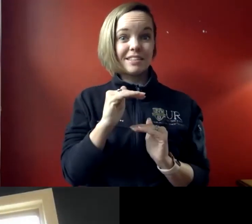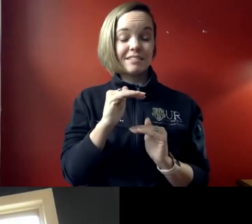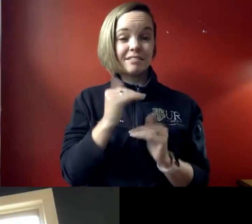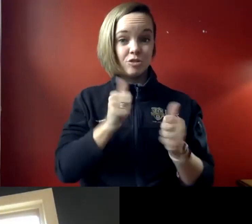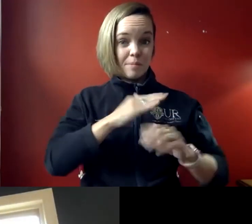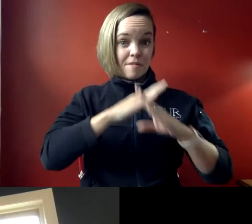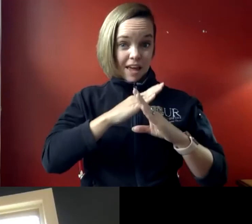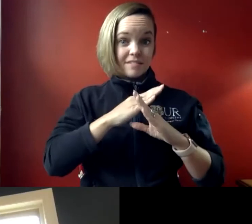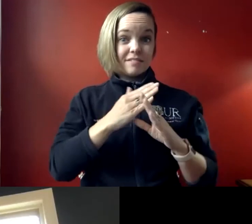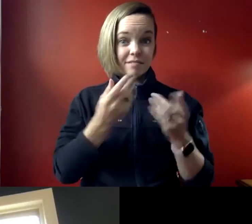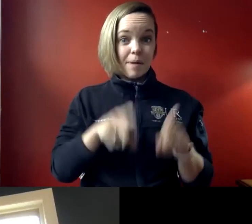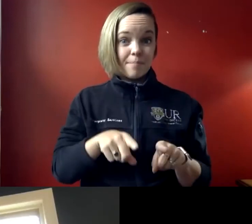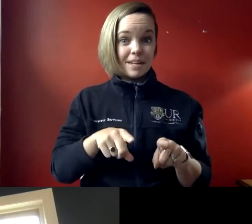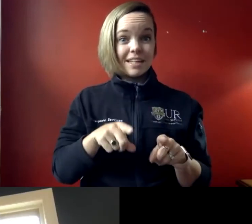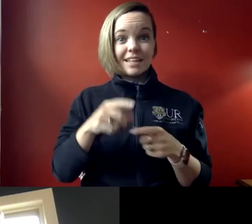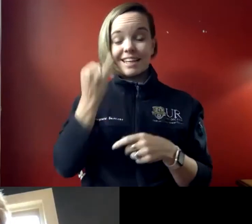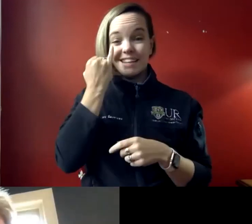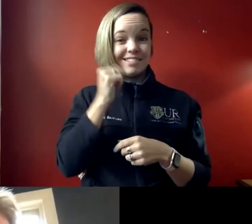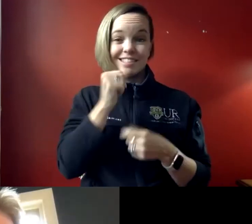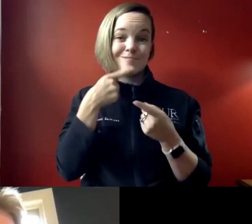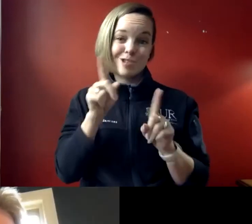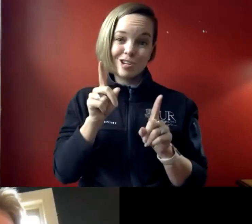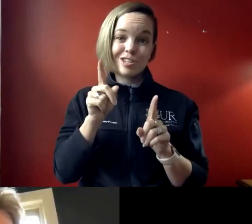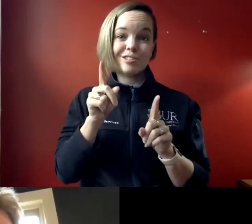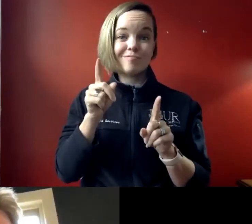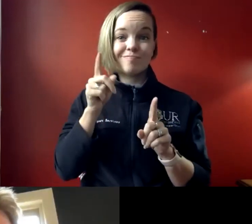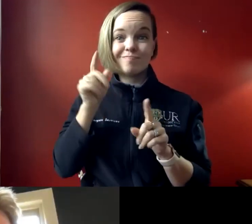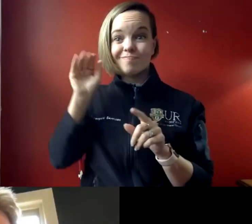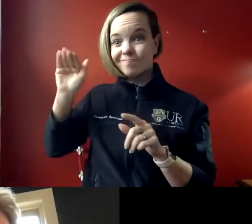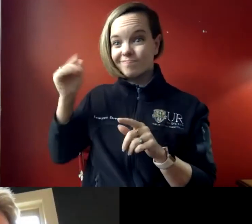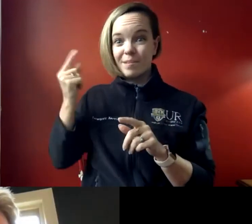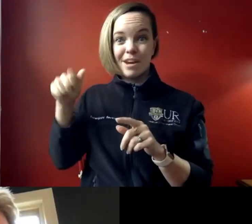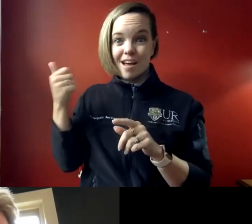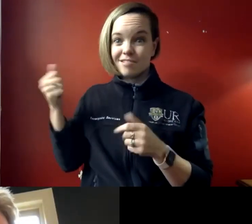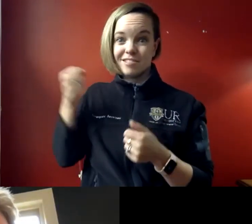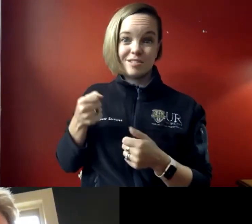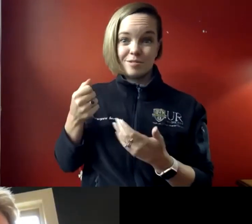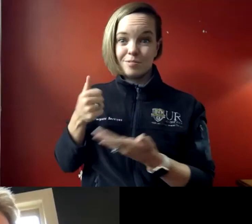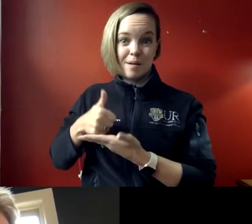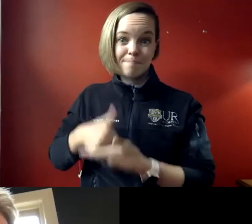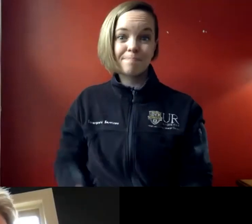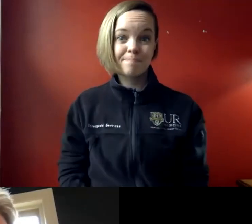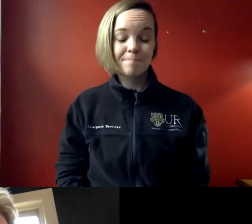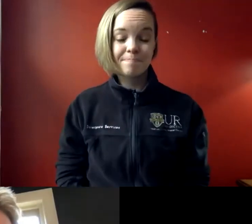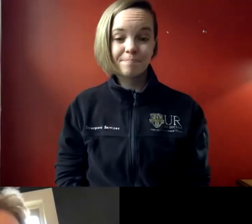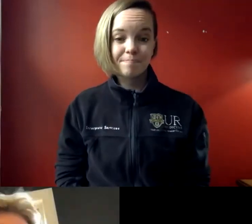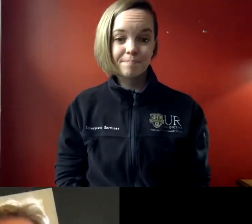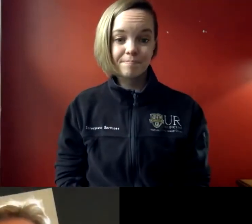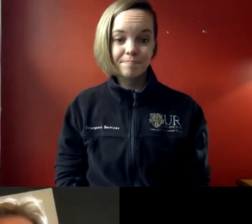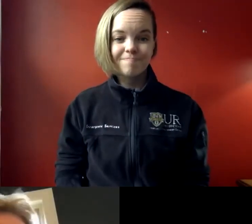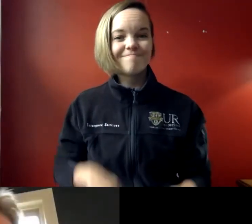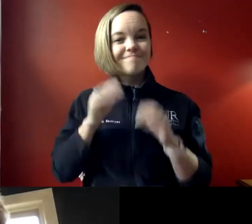work, to get some consultation and to get some better ideas about how to do that. Excellent. Do